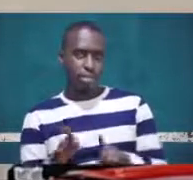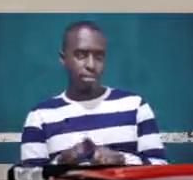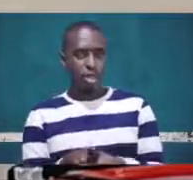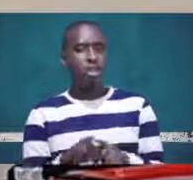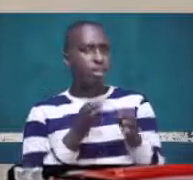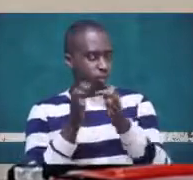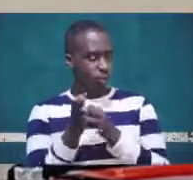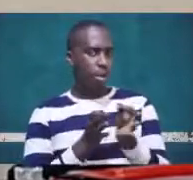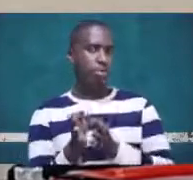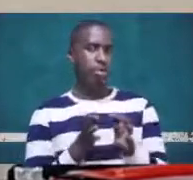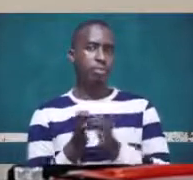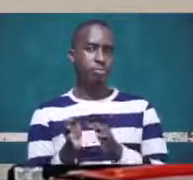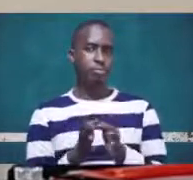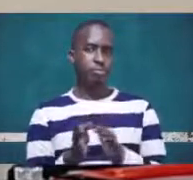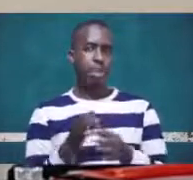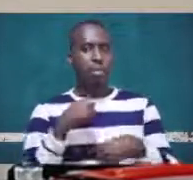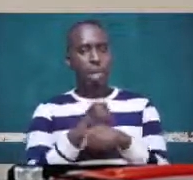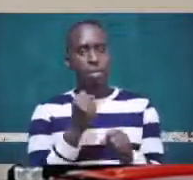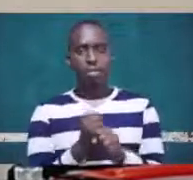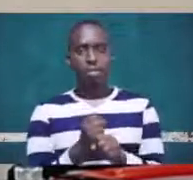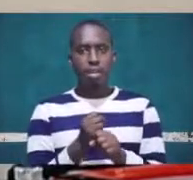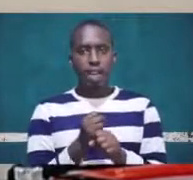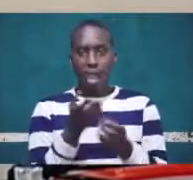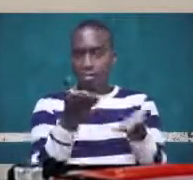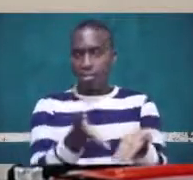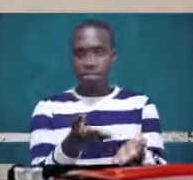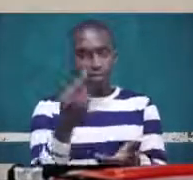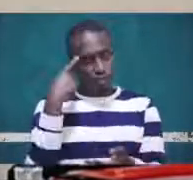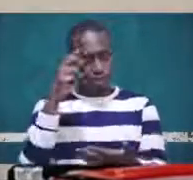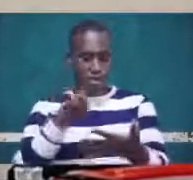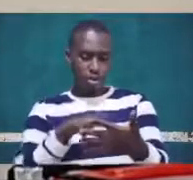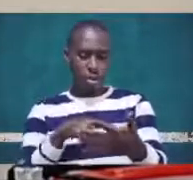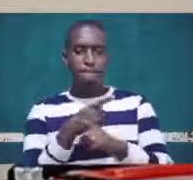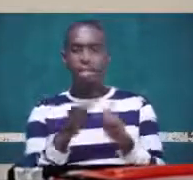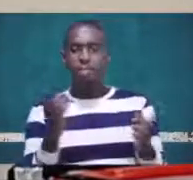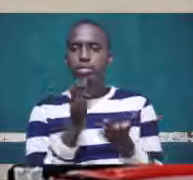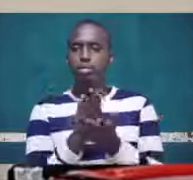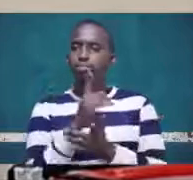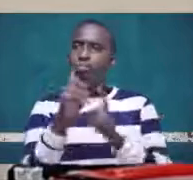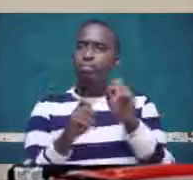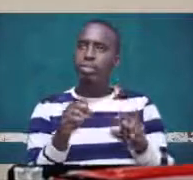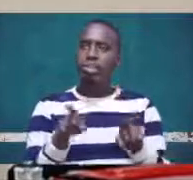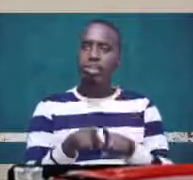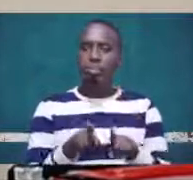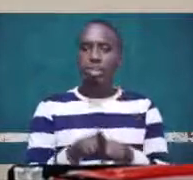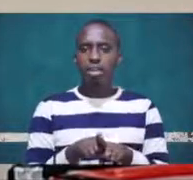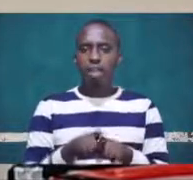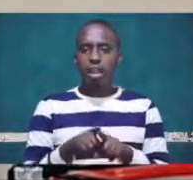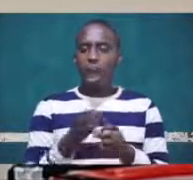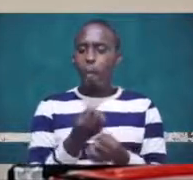expose it, make it available for reading. But the question is, how much should be read and for what